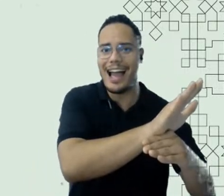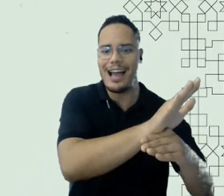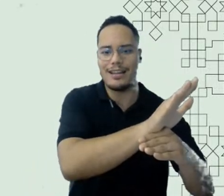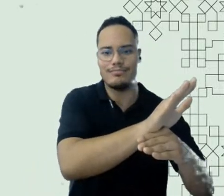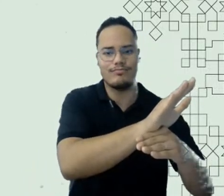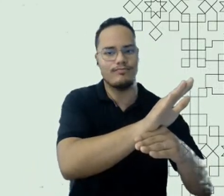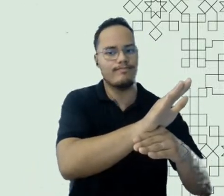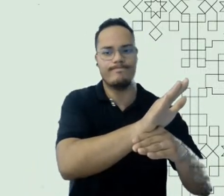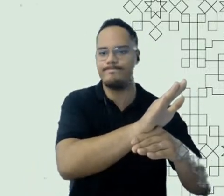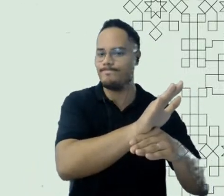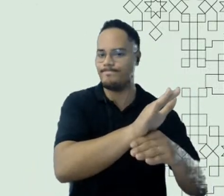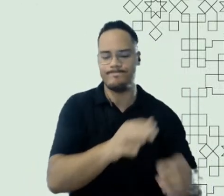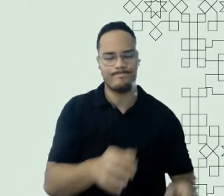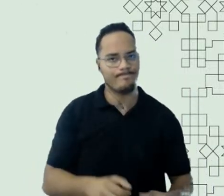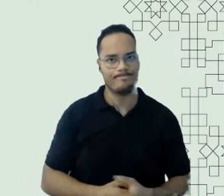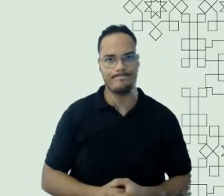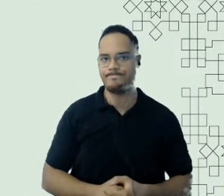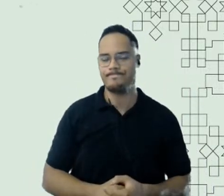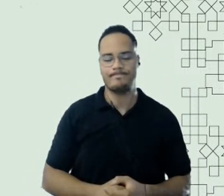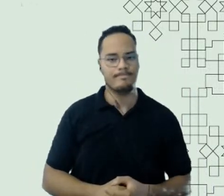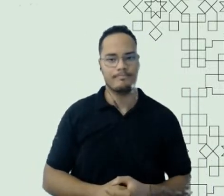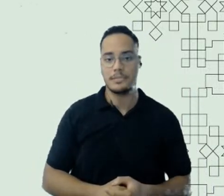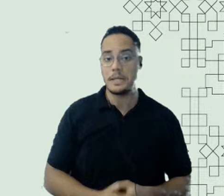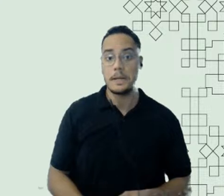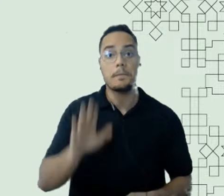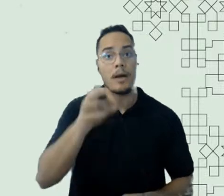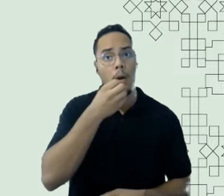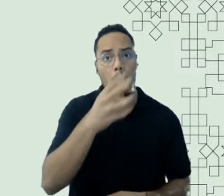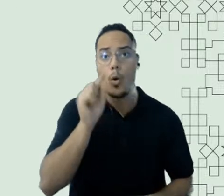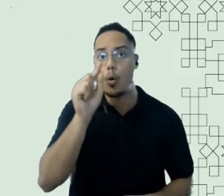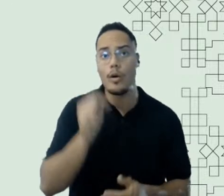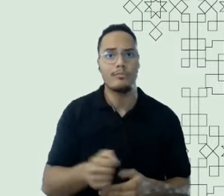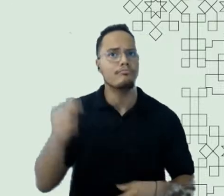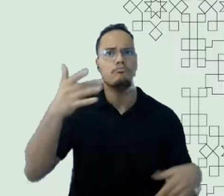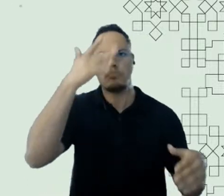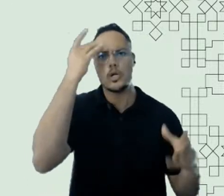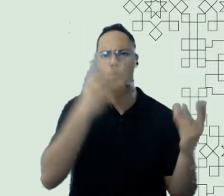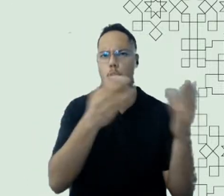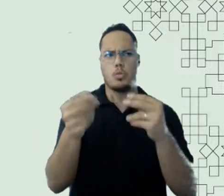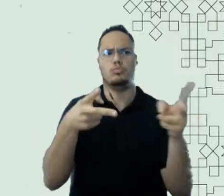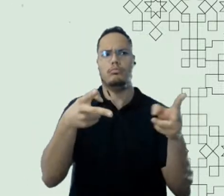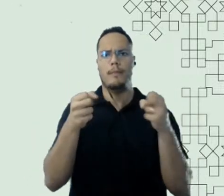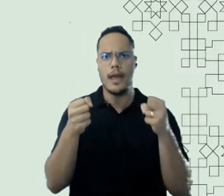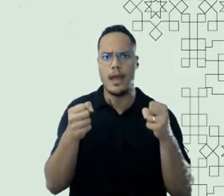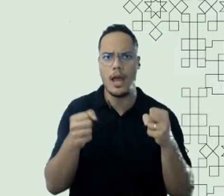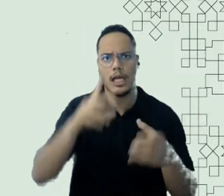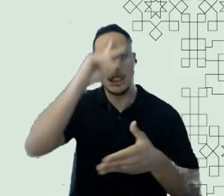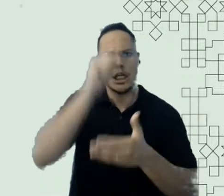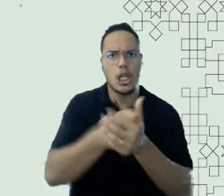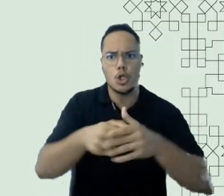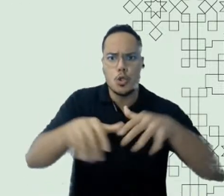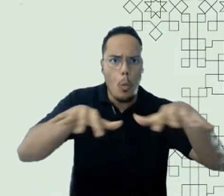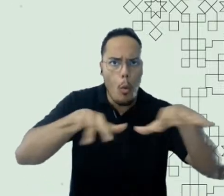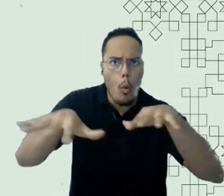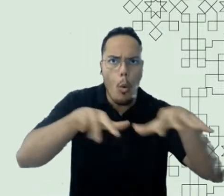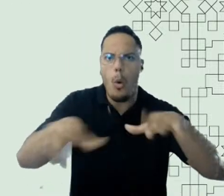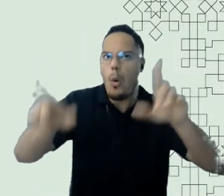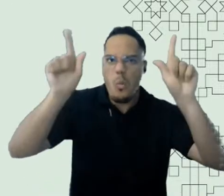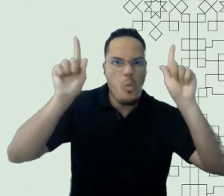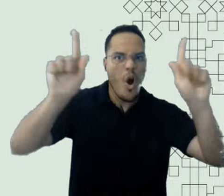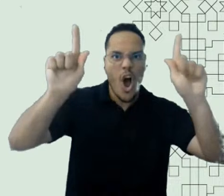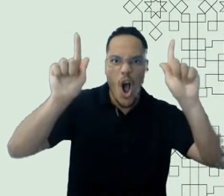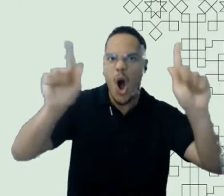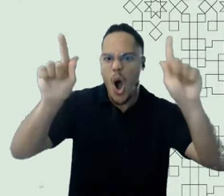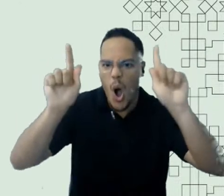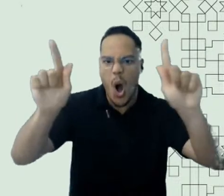such copyright reinforcement, which was a bit crazy, but we had political parties that were set up only on the